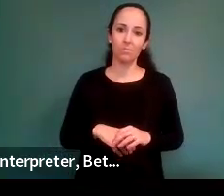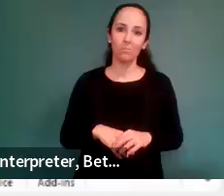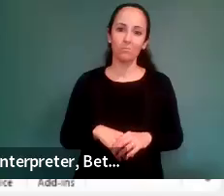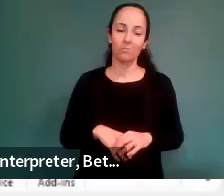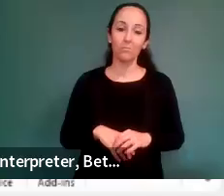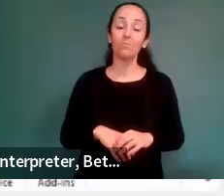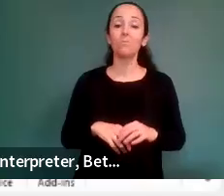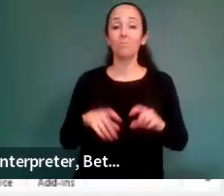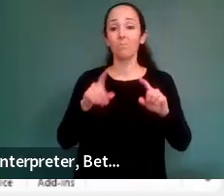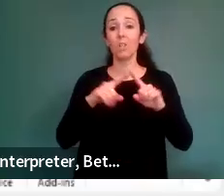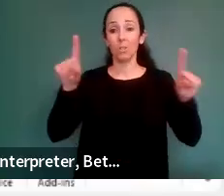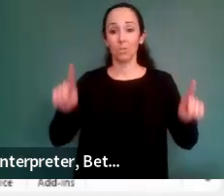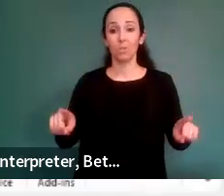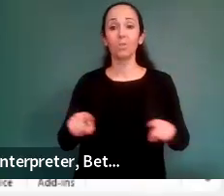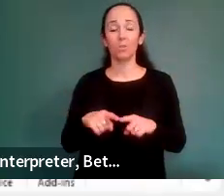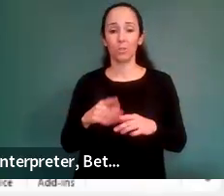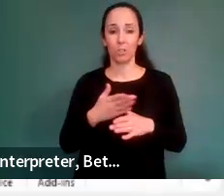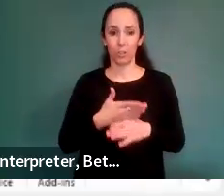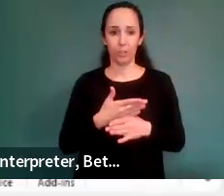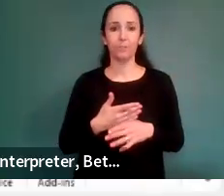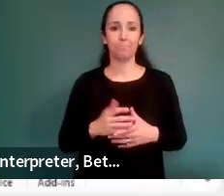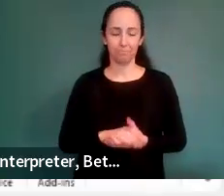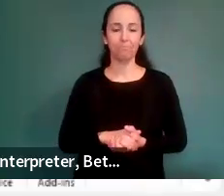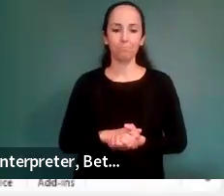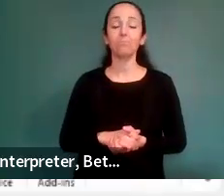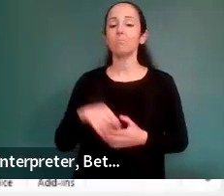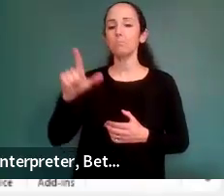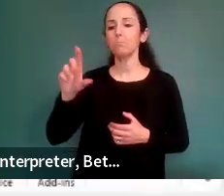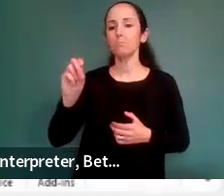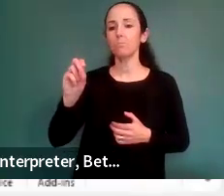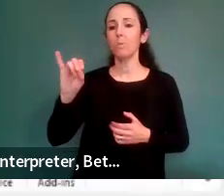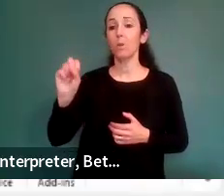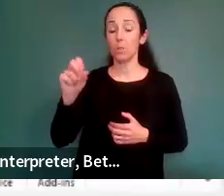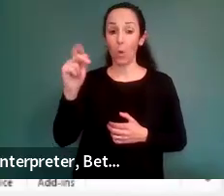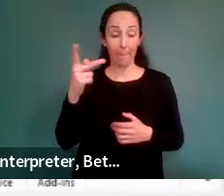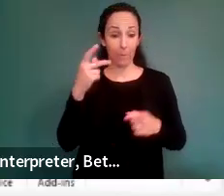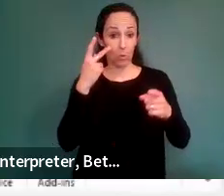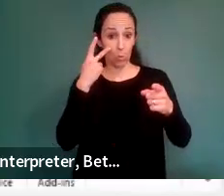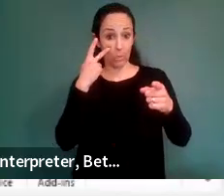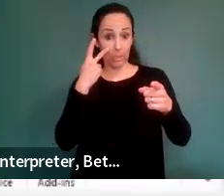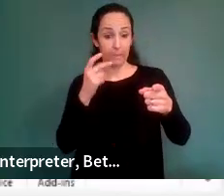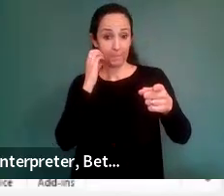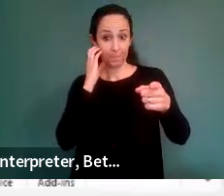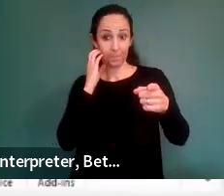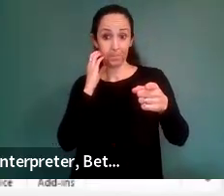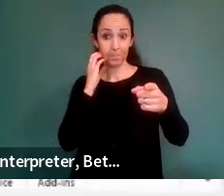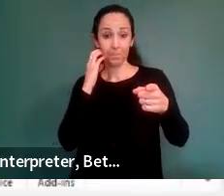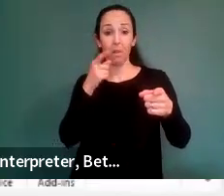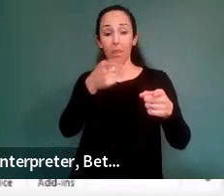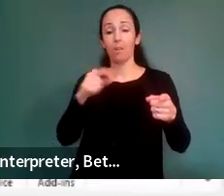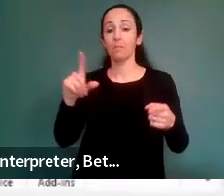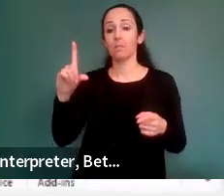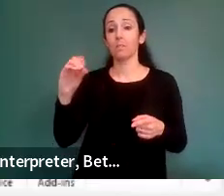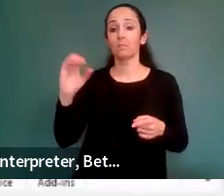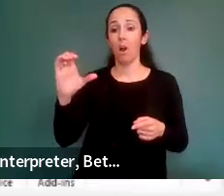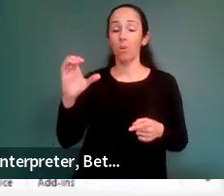Screen share. Right. So my screen reader should be coming through, and you should be seeing Participants a document that